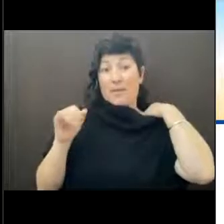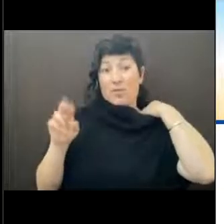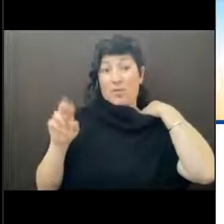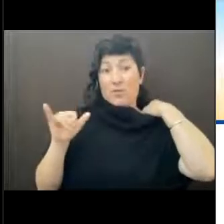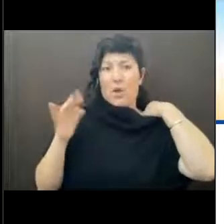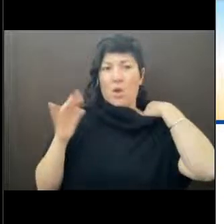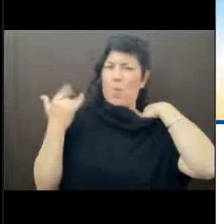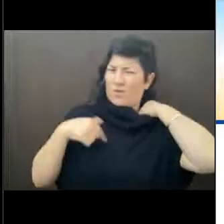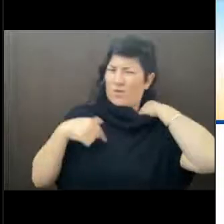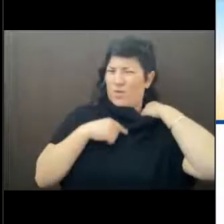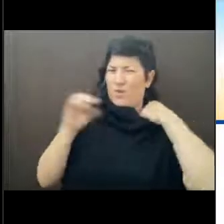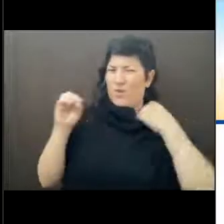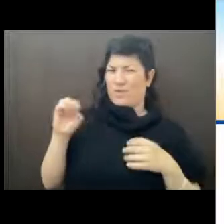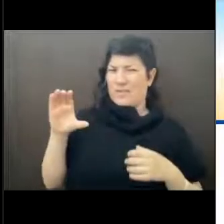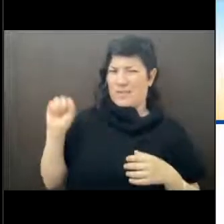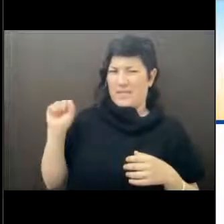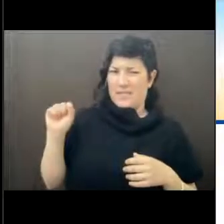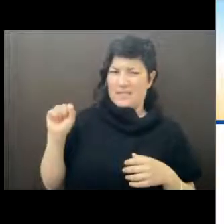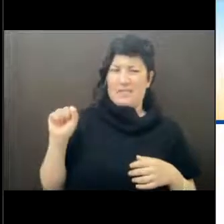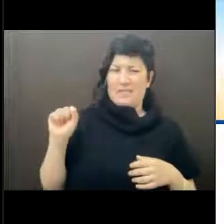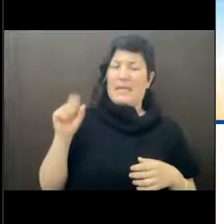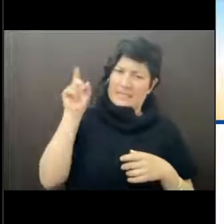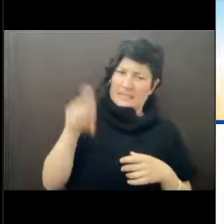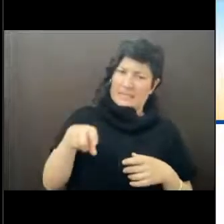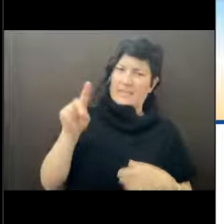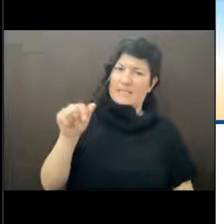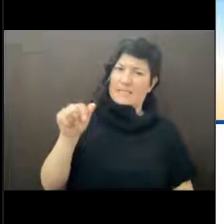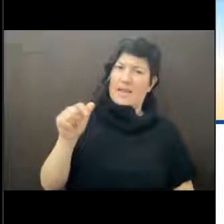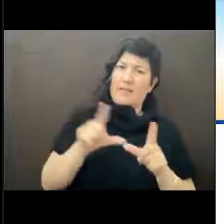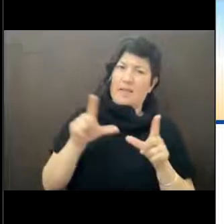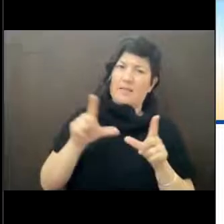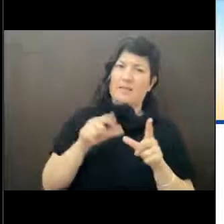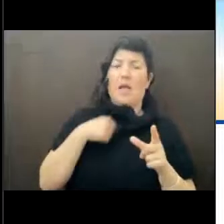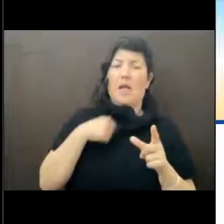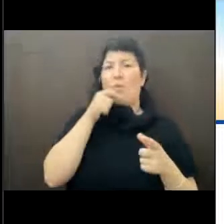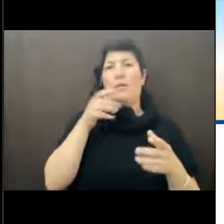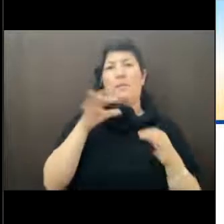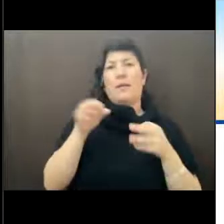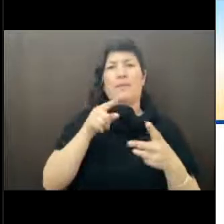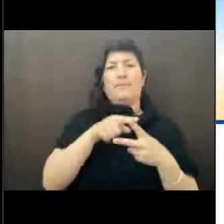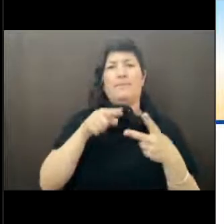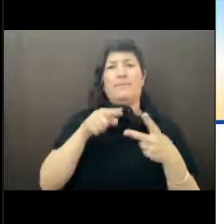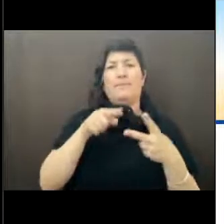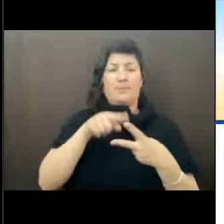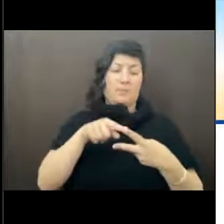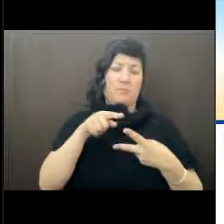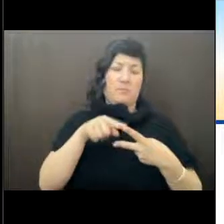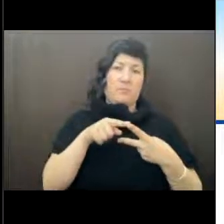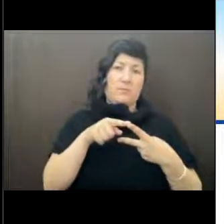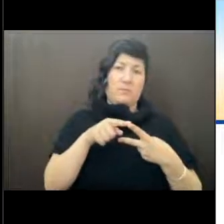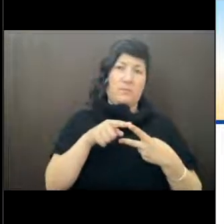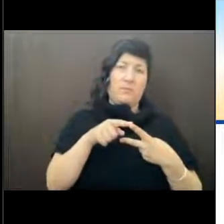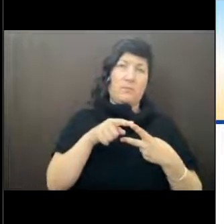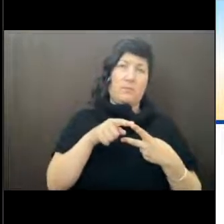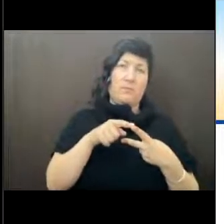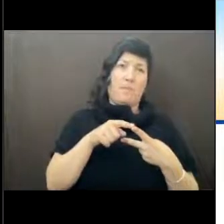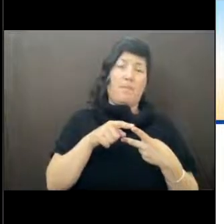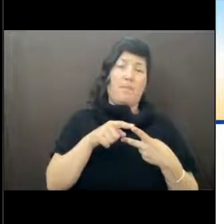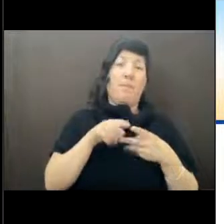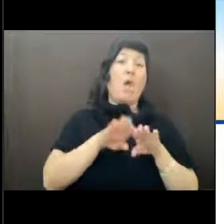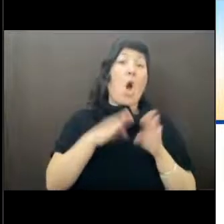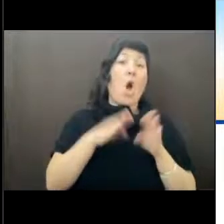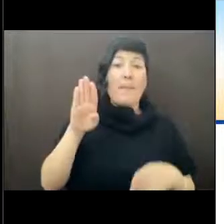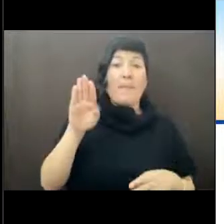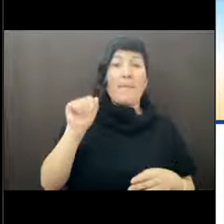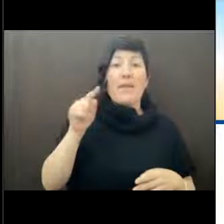Office of Coast Survey, need data licensing? And I'll talk about this in two different capacities. The first one is concerning open bathymetry. And